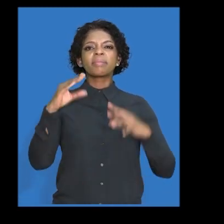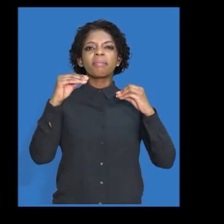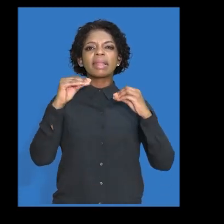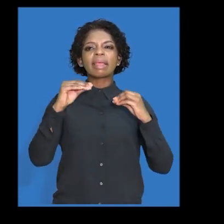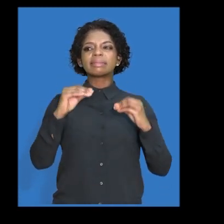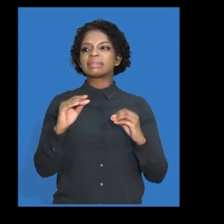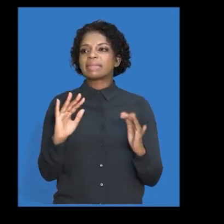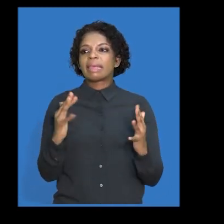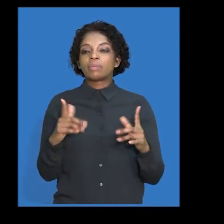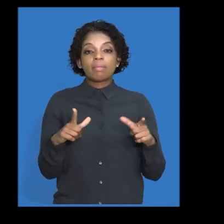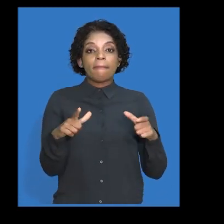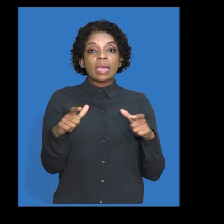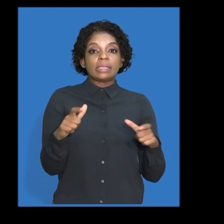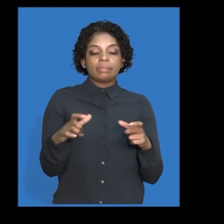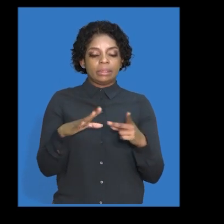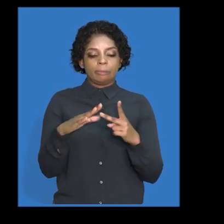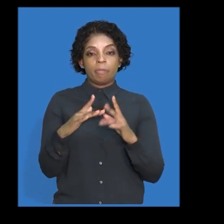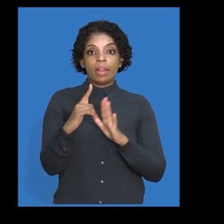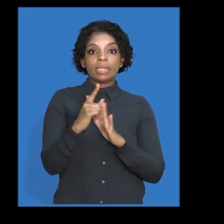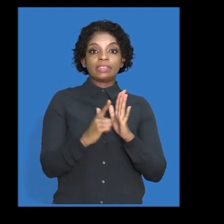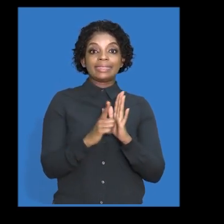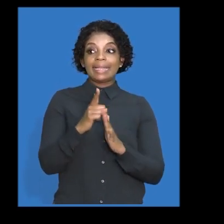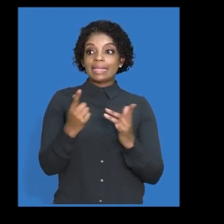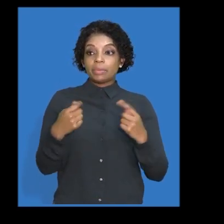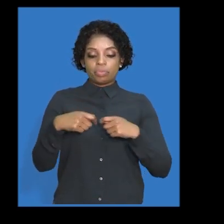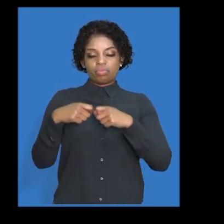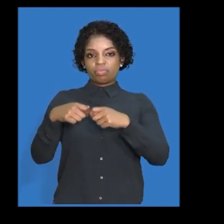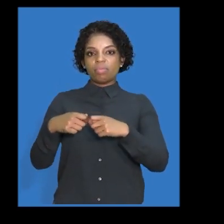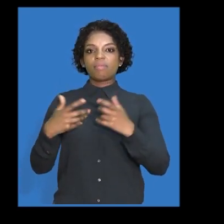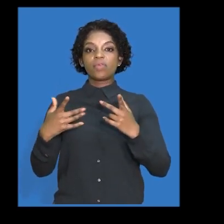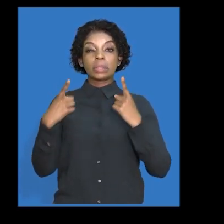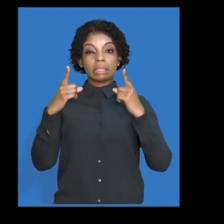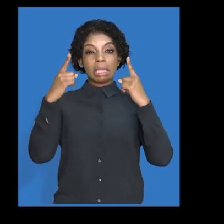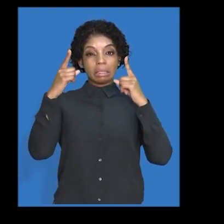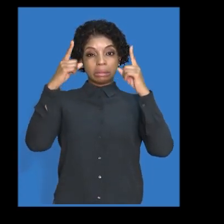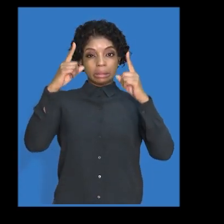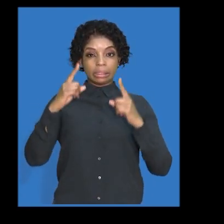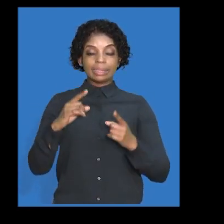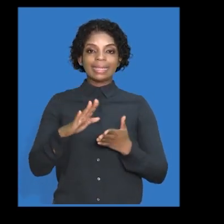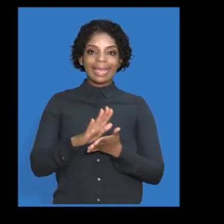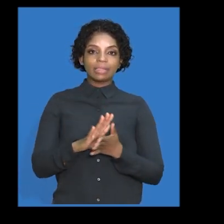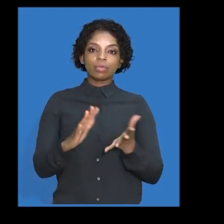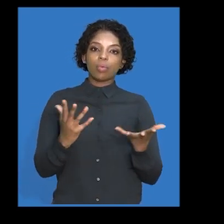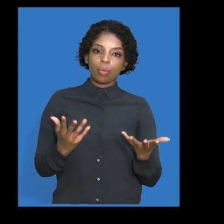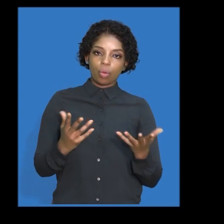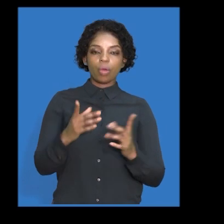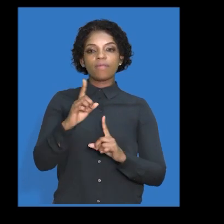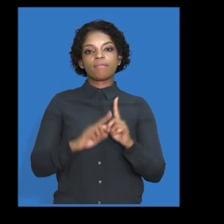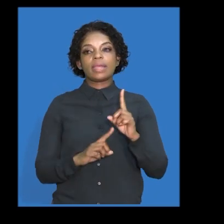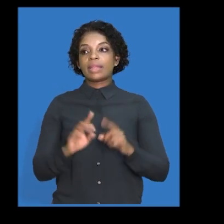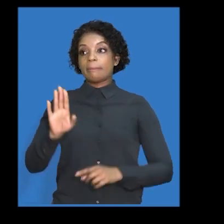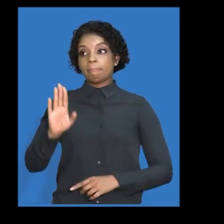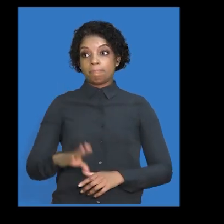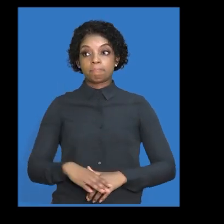management and legislation could contribute to the success and or failure of a public company. All right,